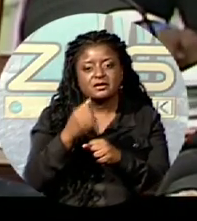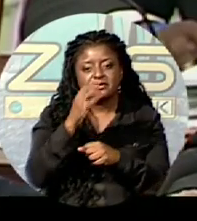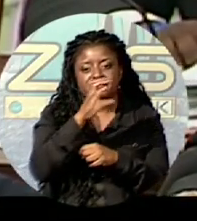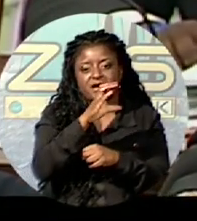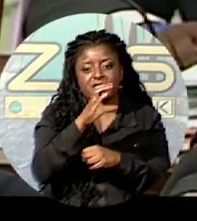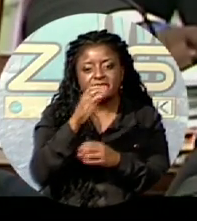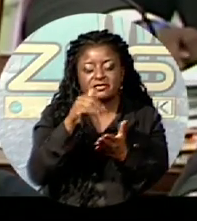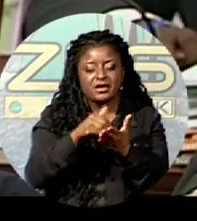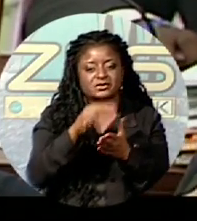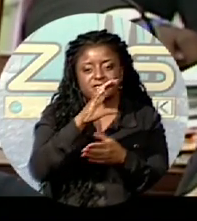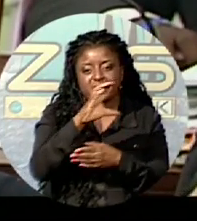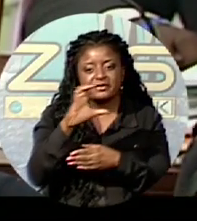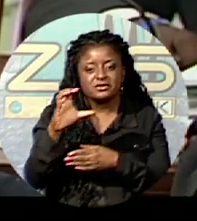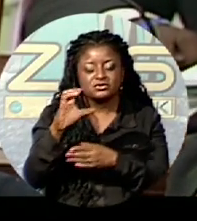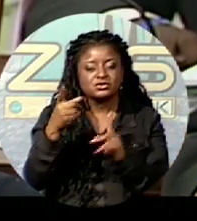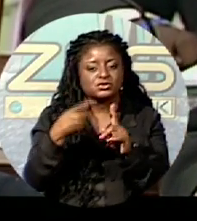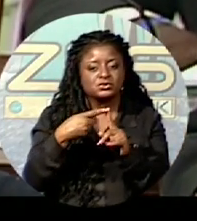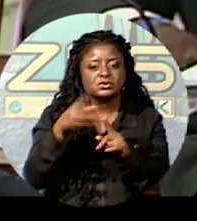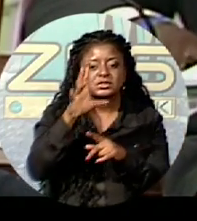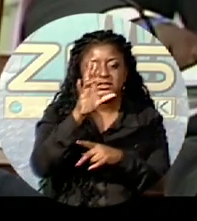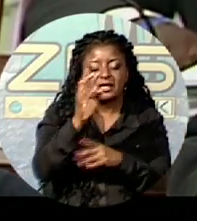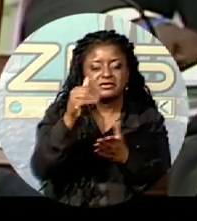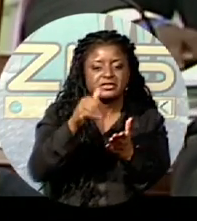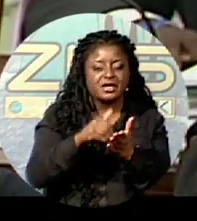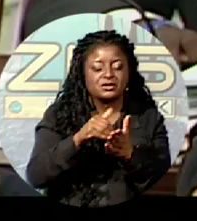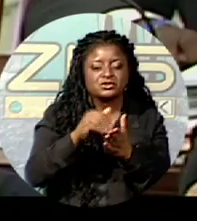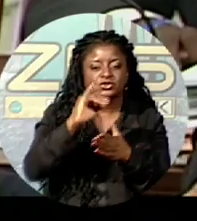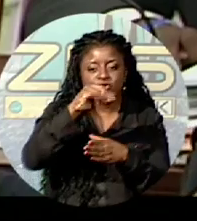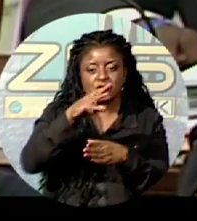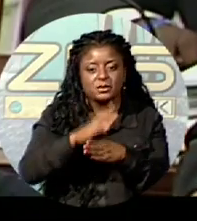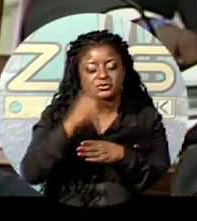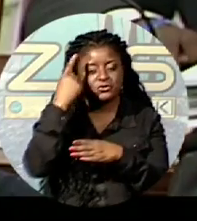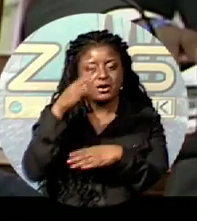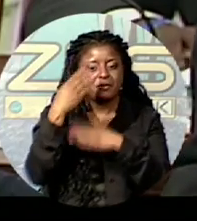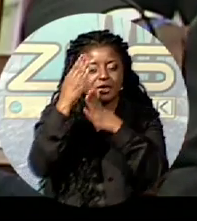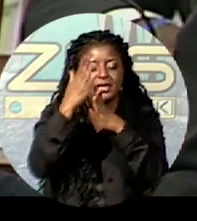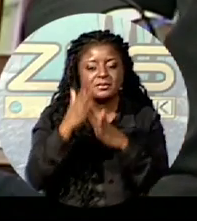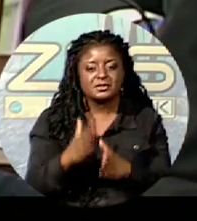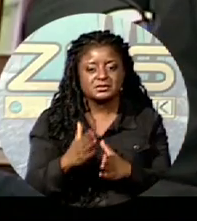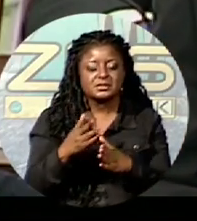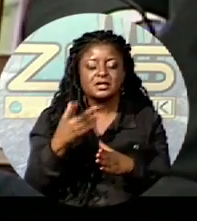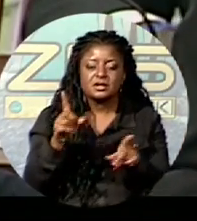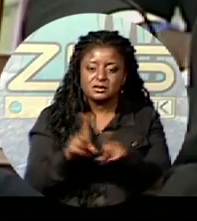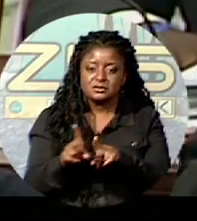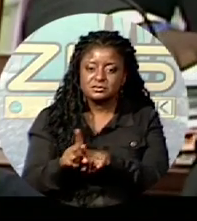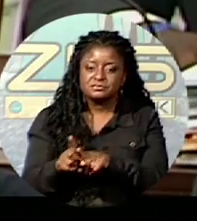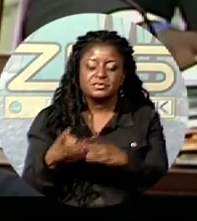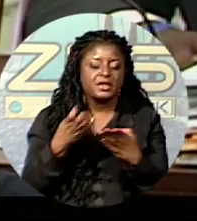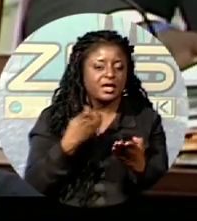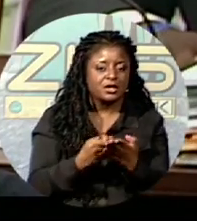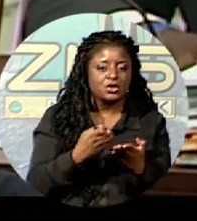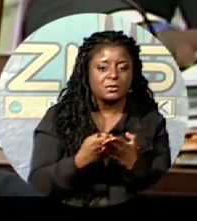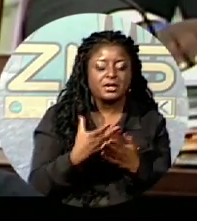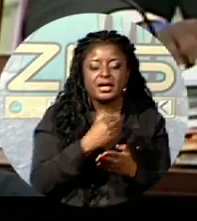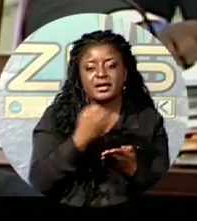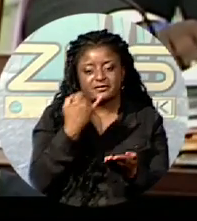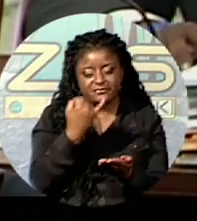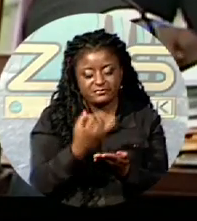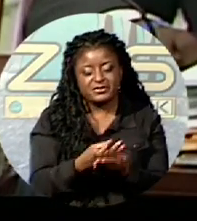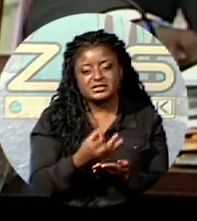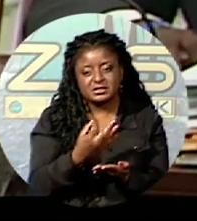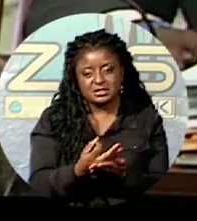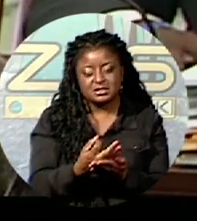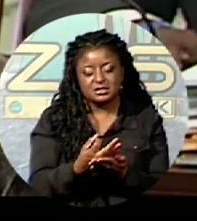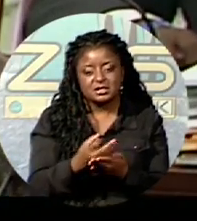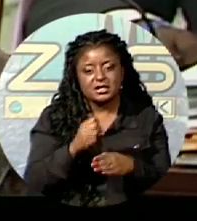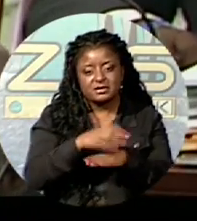7,000 jobs for Bahamians. Furthermore, Mr. Speaker, the economic and fiscal effects will not only